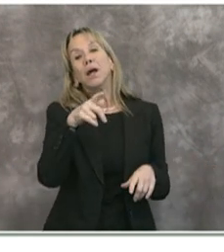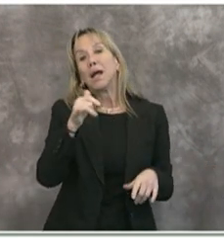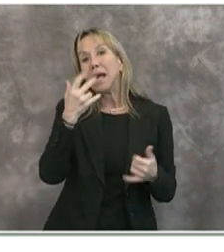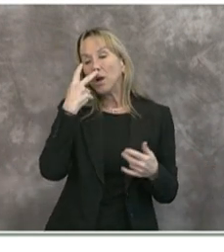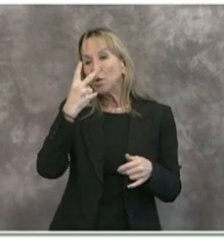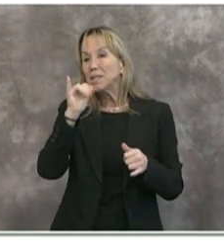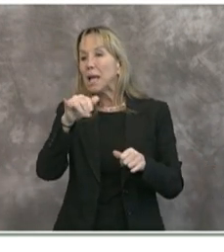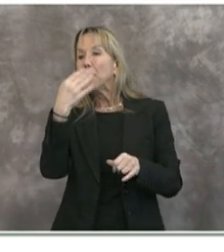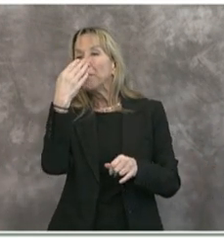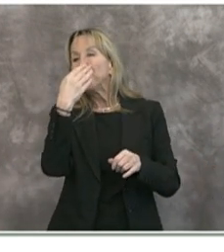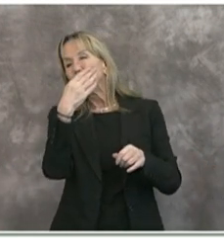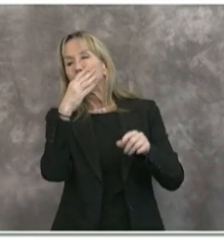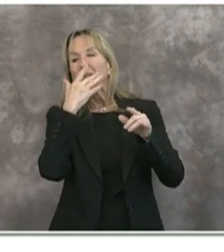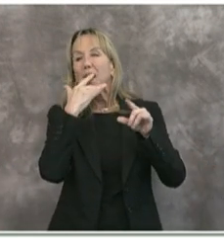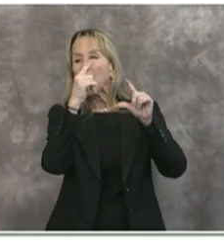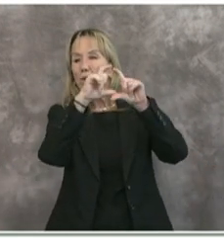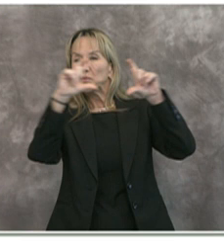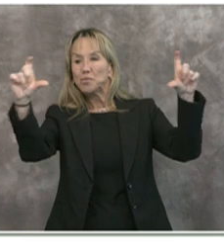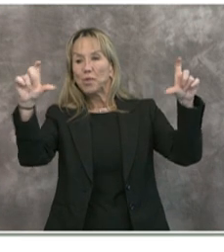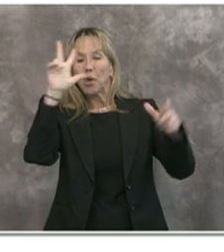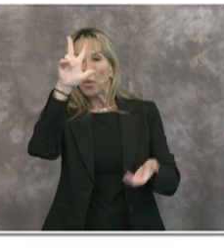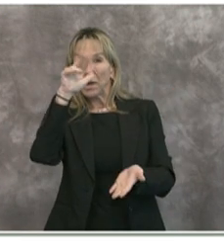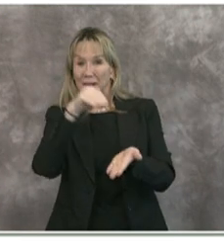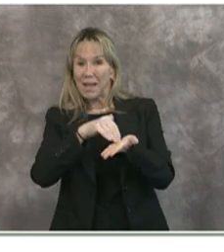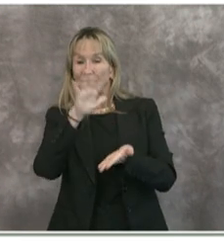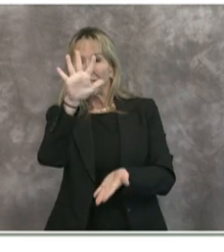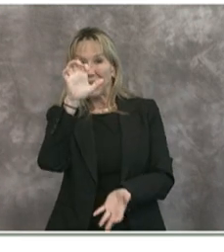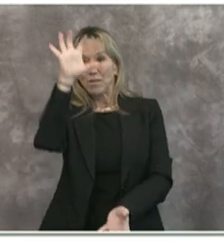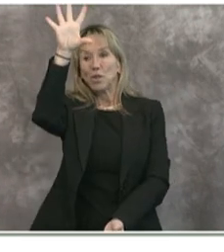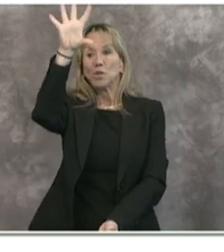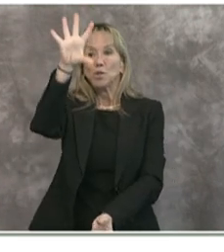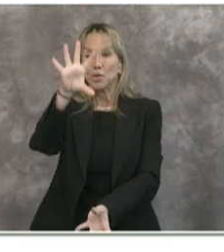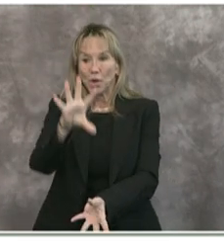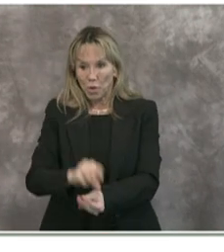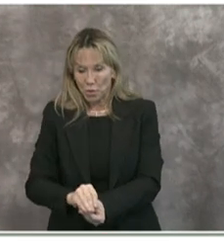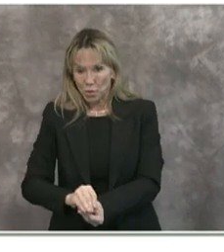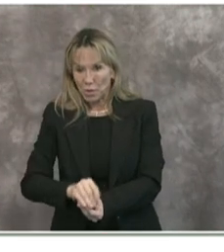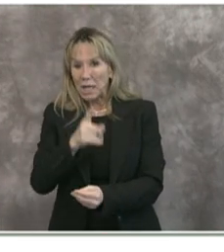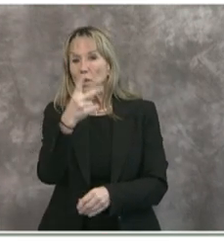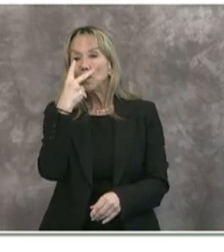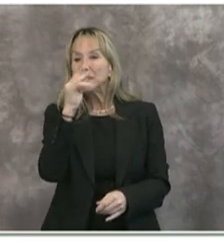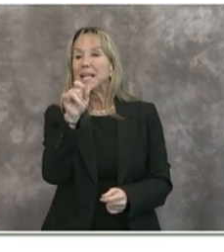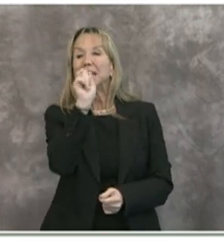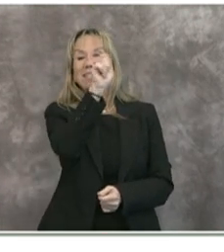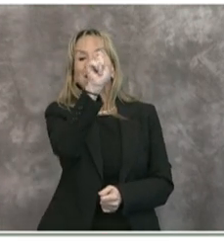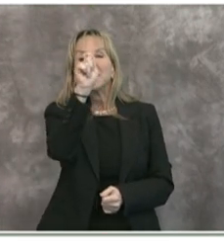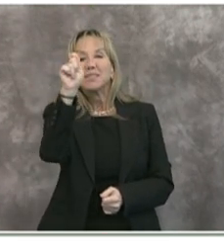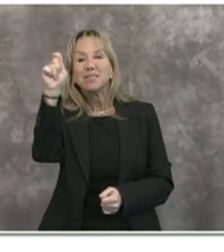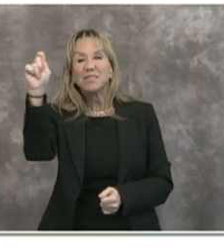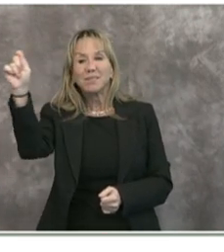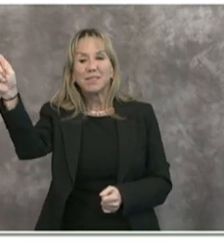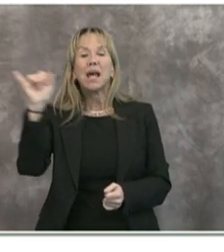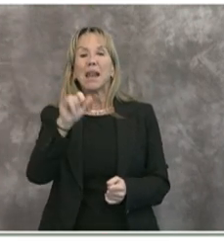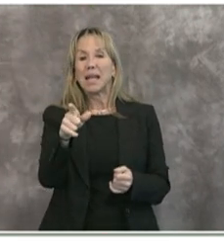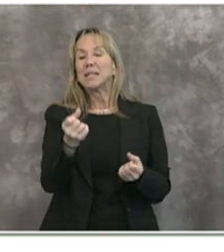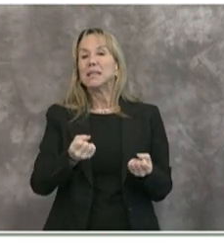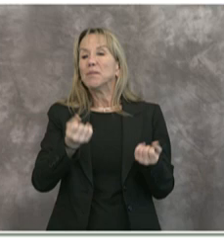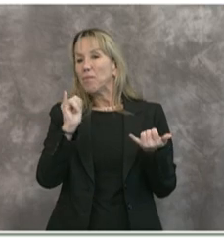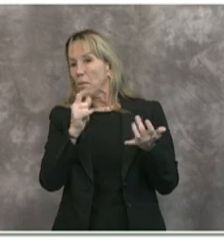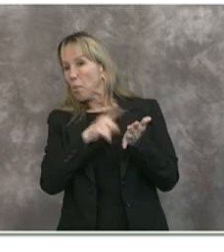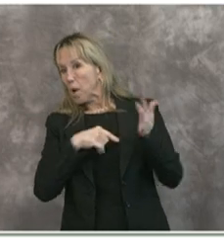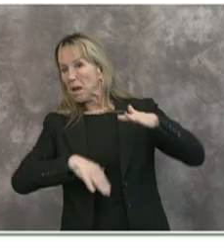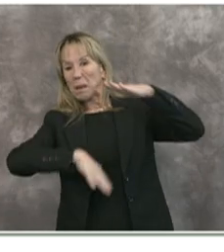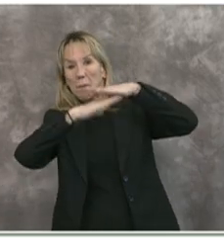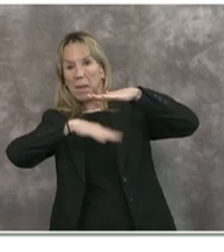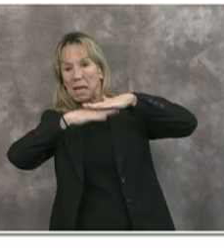the teal color brings us to 3,500 total. And again, you can see the dotted line at the top, which is current hospital system